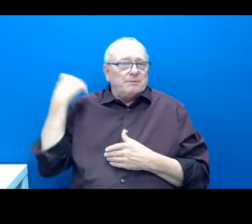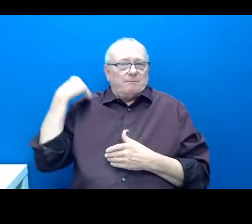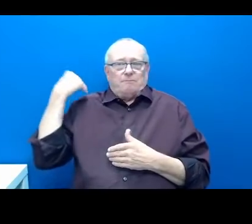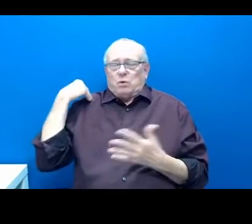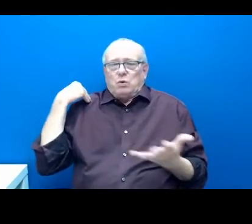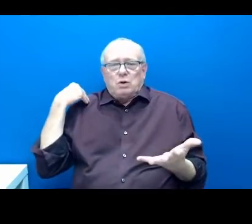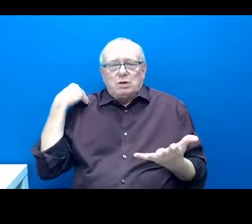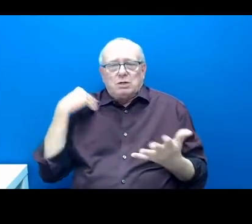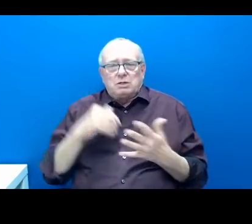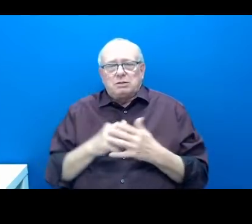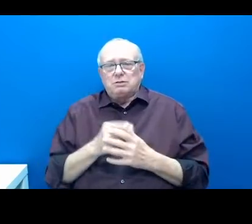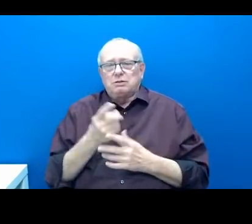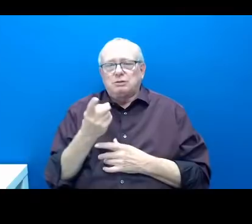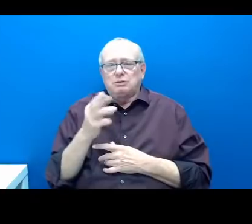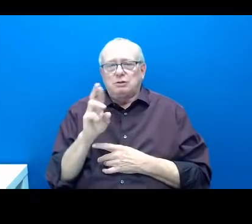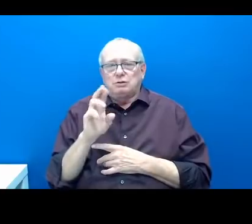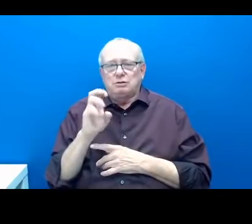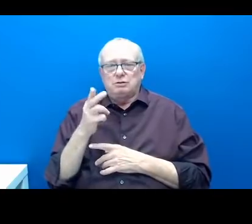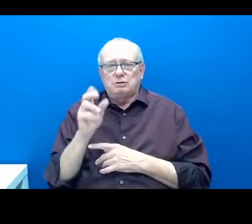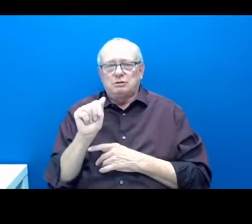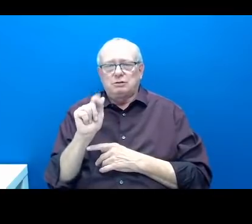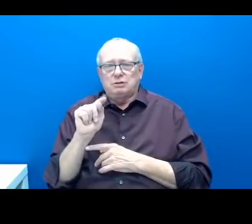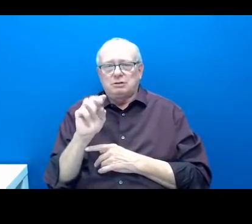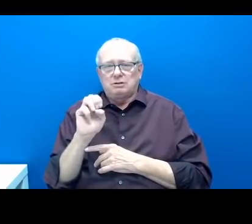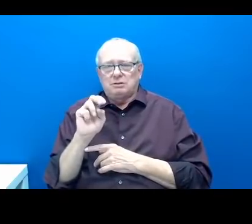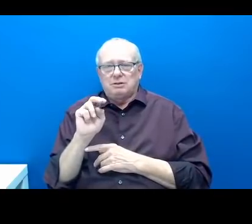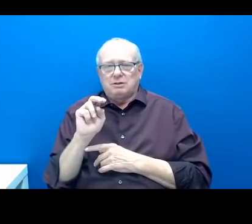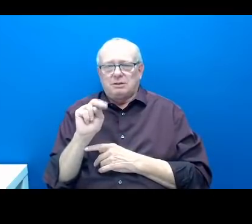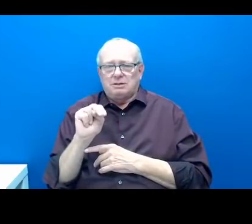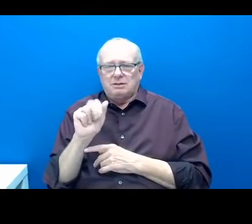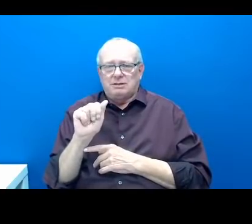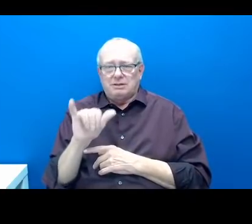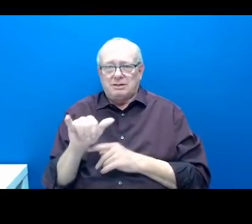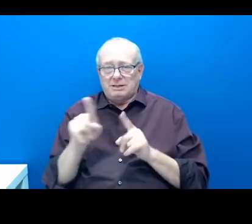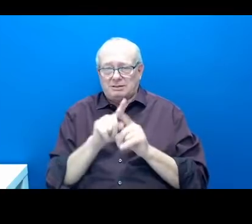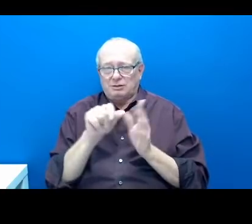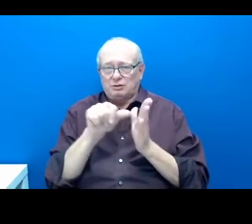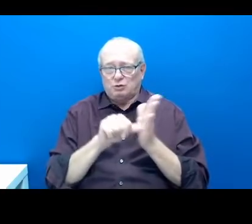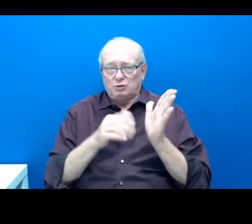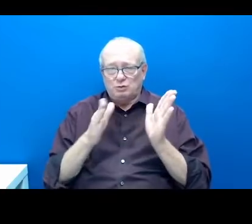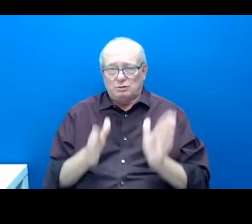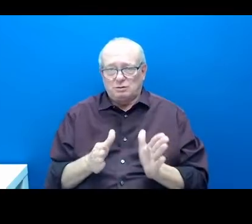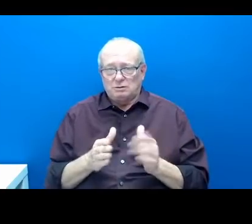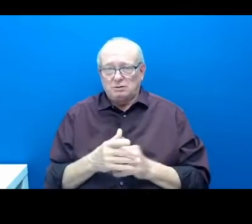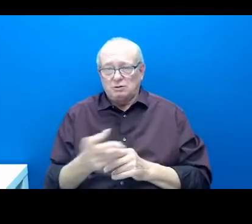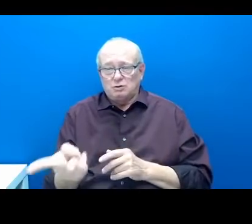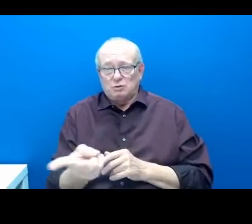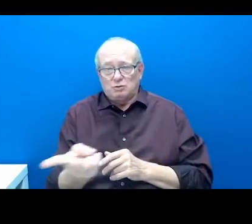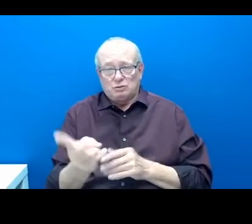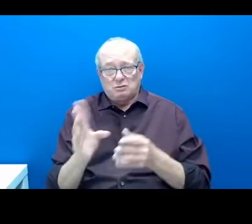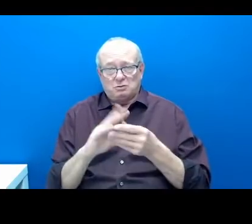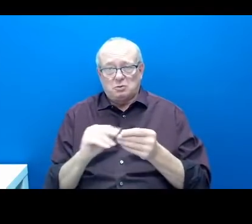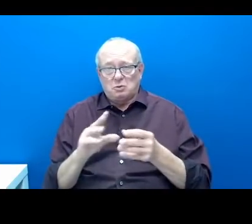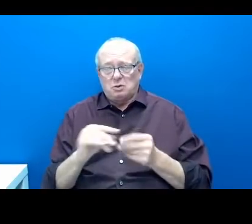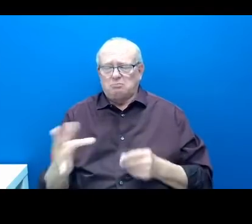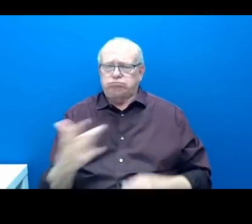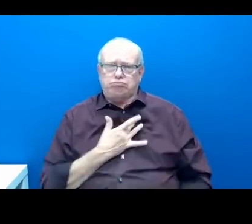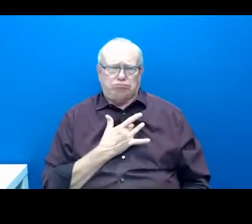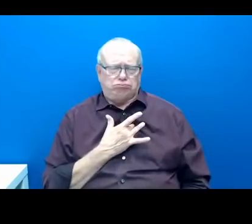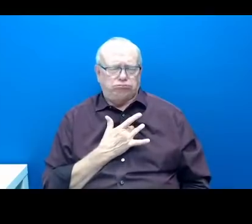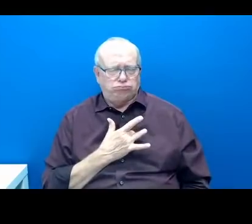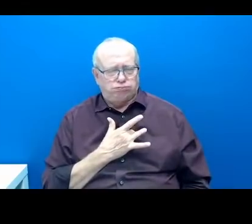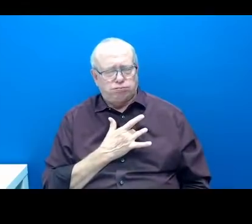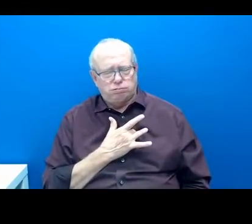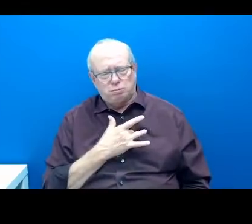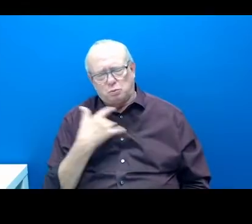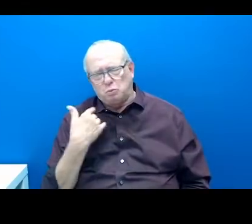Can I go first? Please. As a surgeon, I'm touched by both of your stories very much, and it really puts